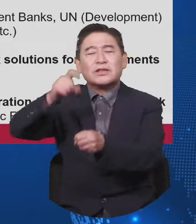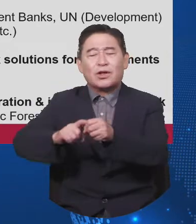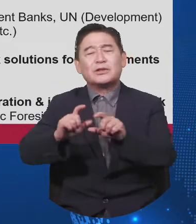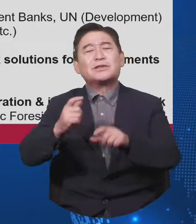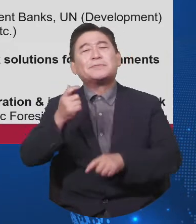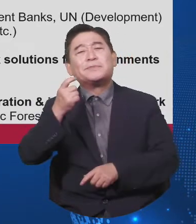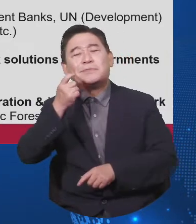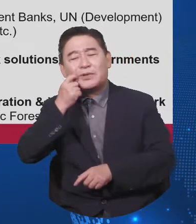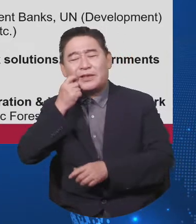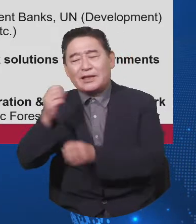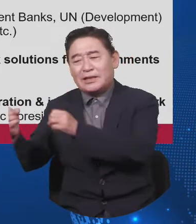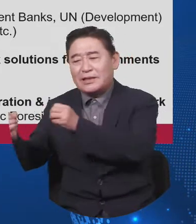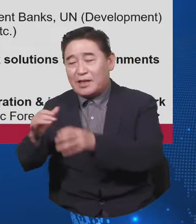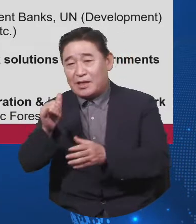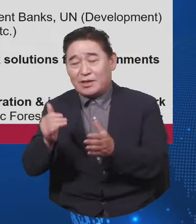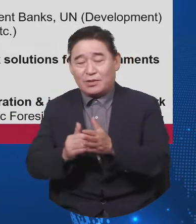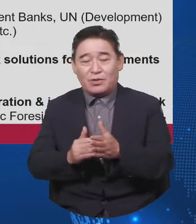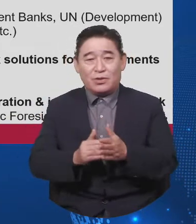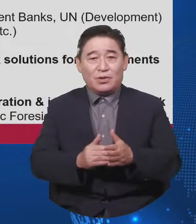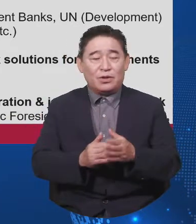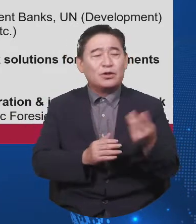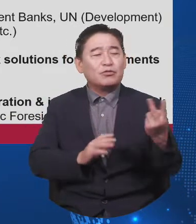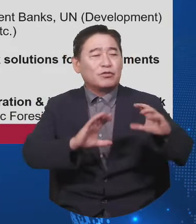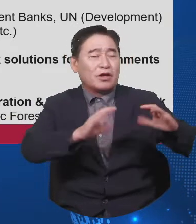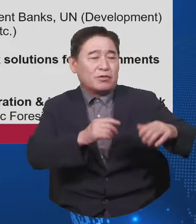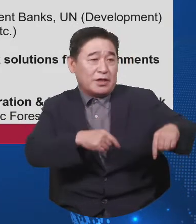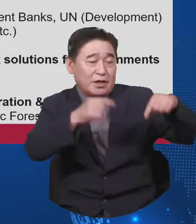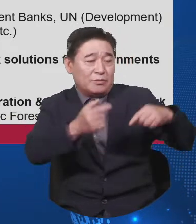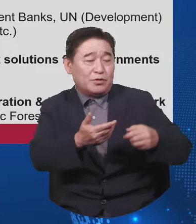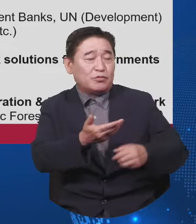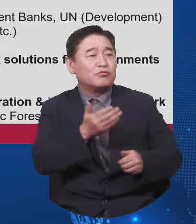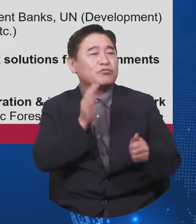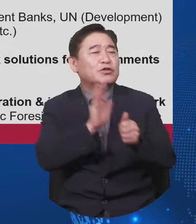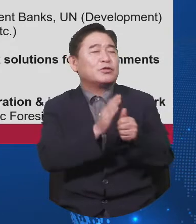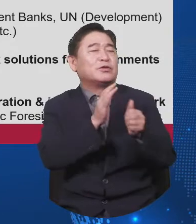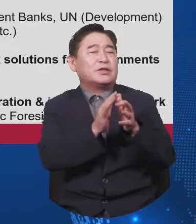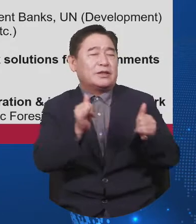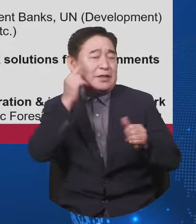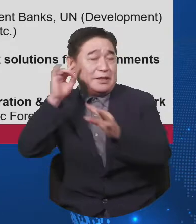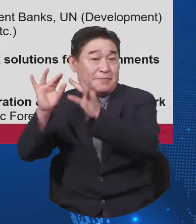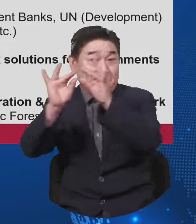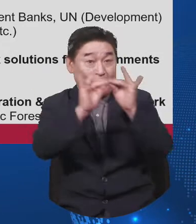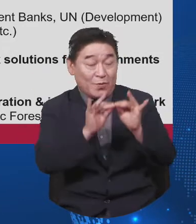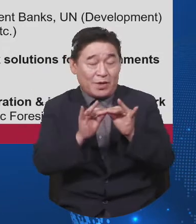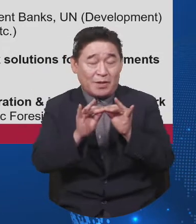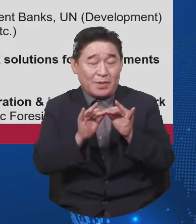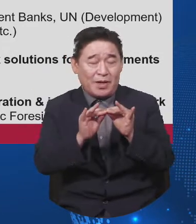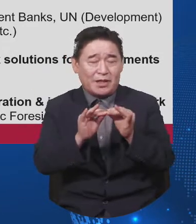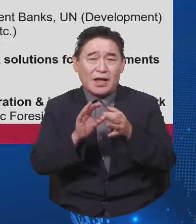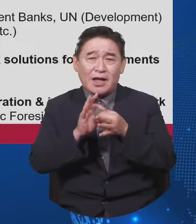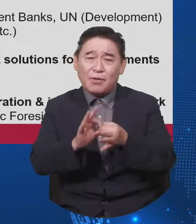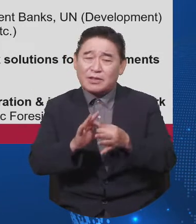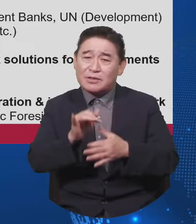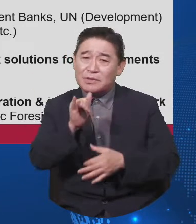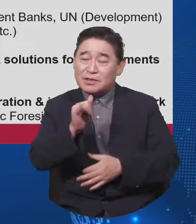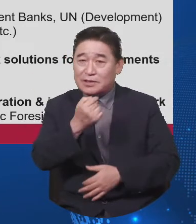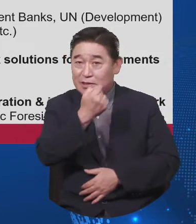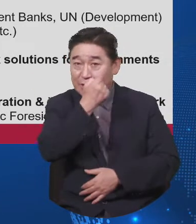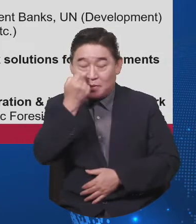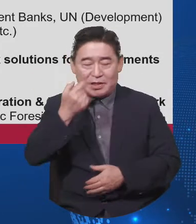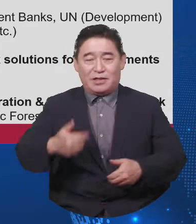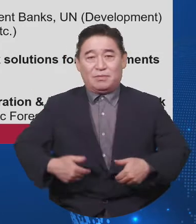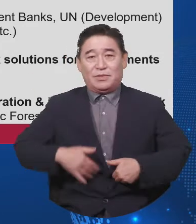really interested to come up with a consensus? I mean, this is not really given. It would be also great to